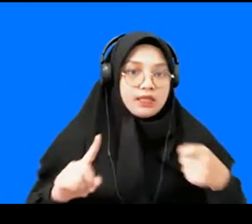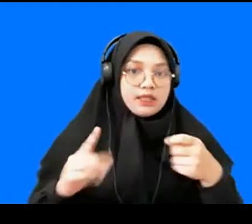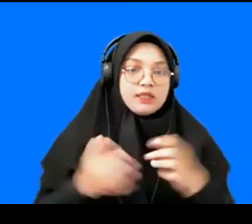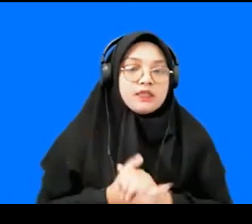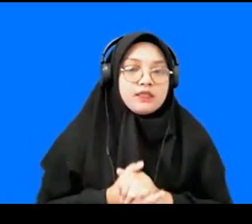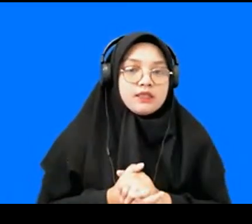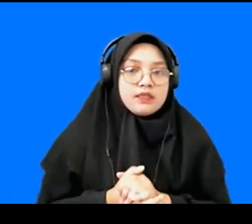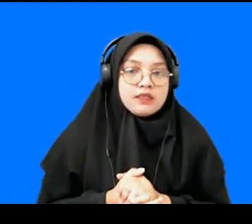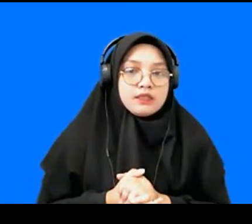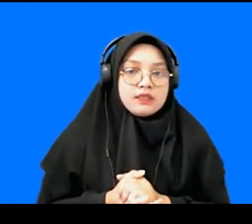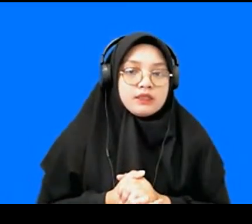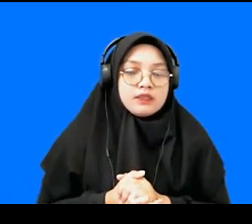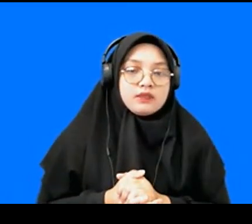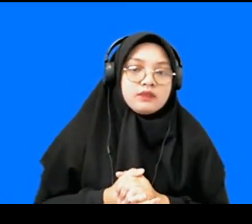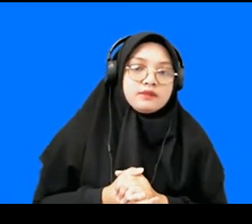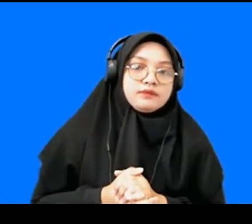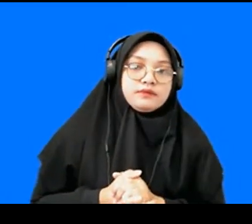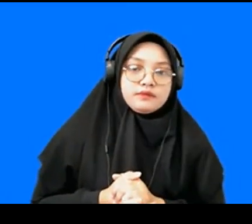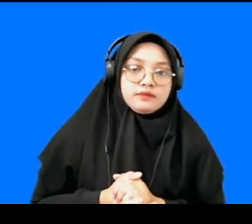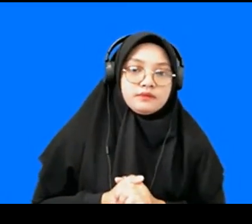local government, and